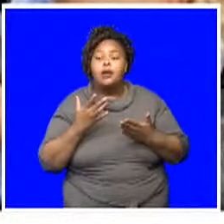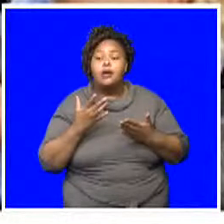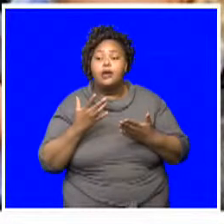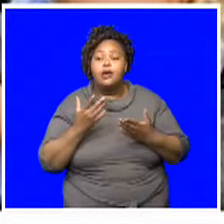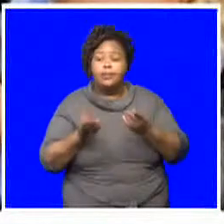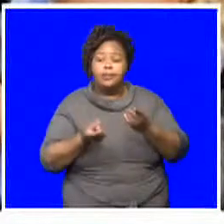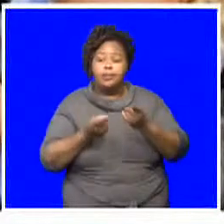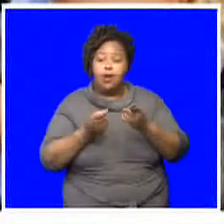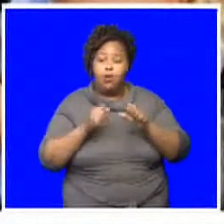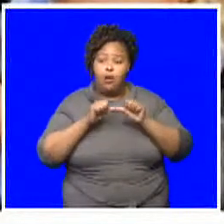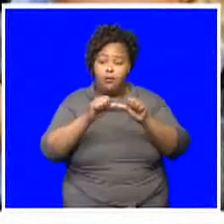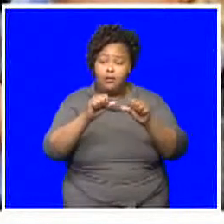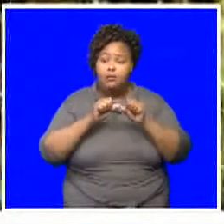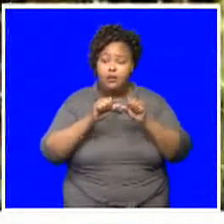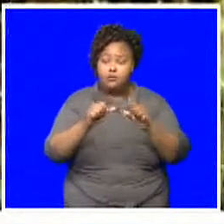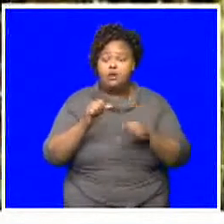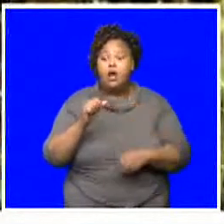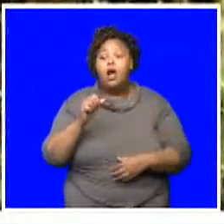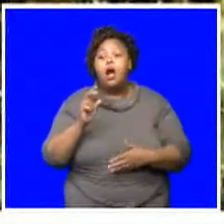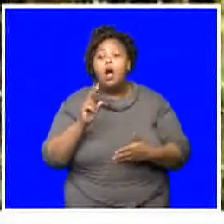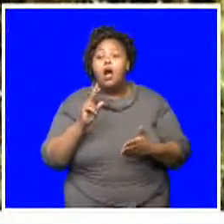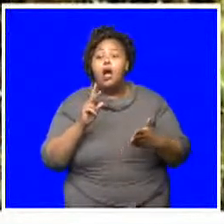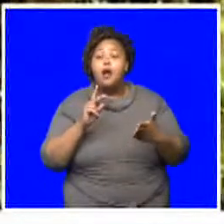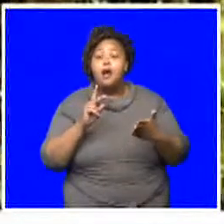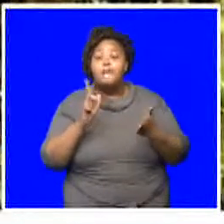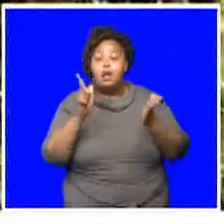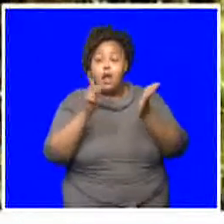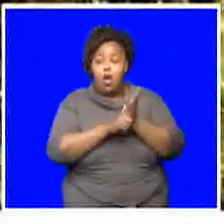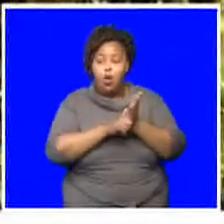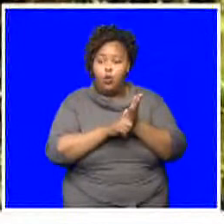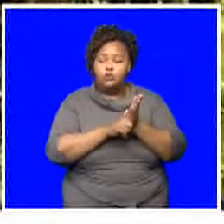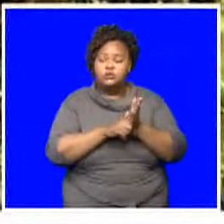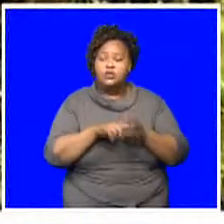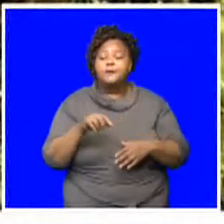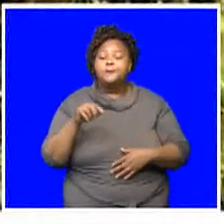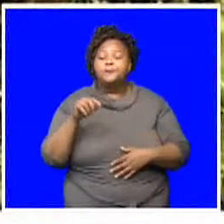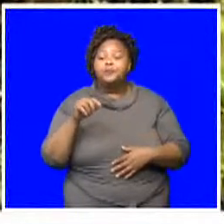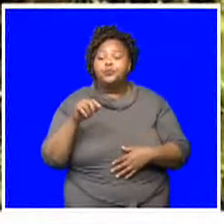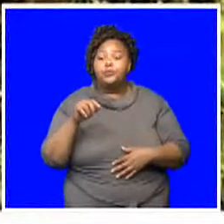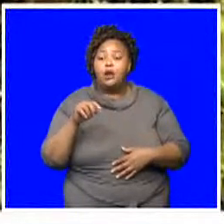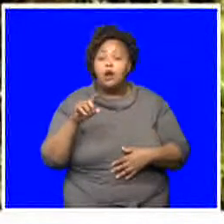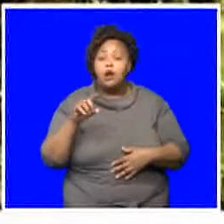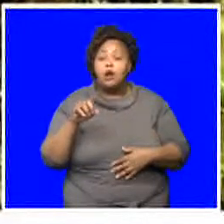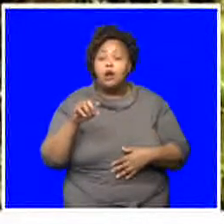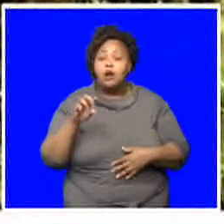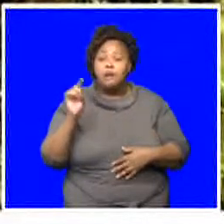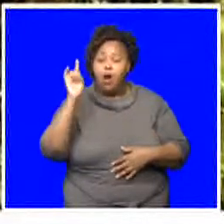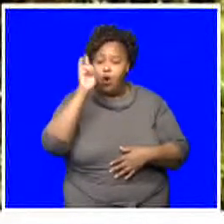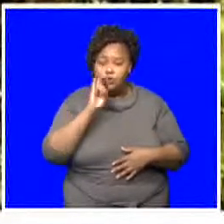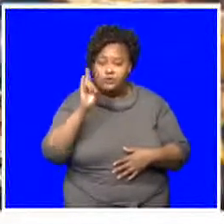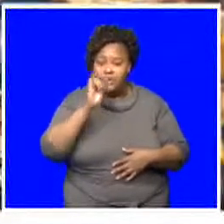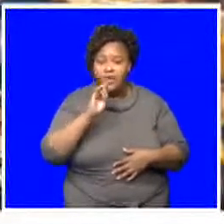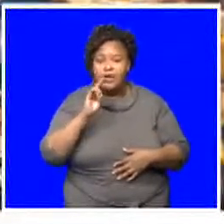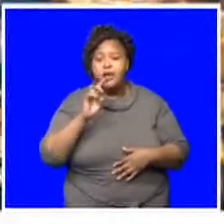COVID-19 regulations. For Eswatini TV News, Nelson Ngamandla with Mbongwa Dube